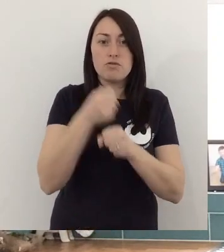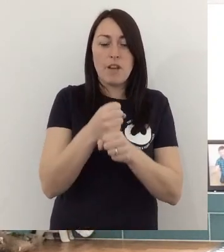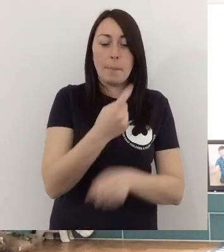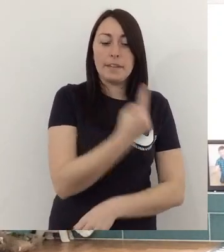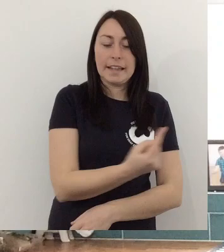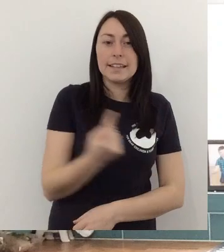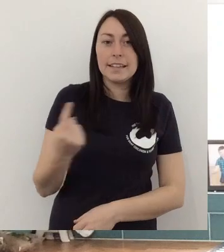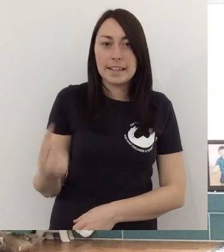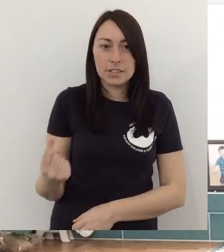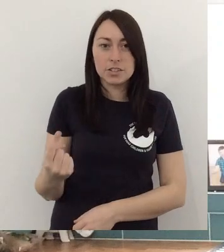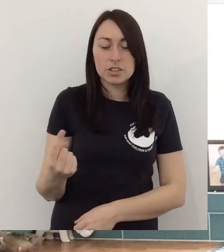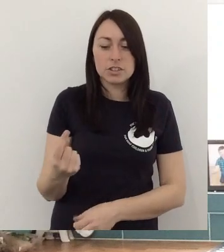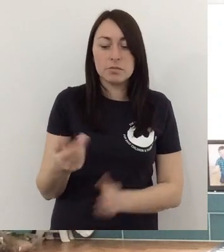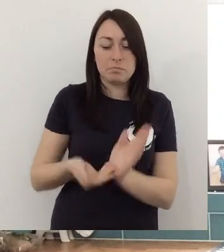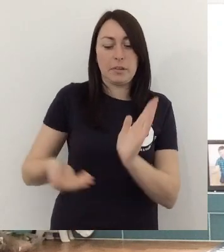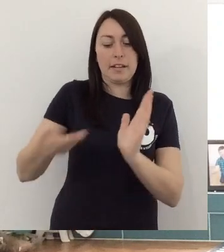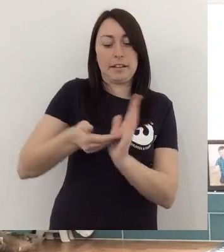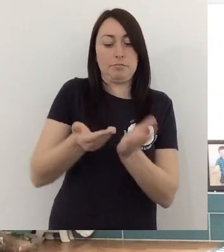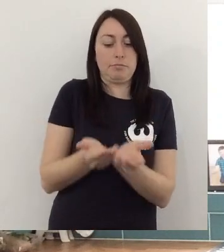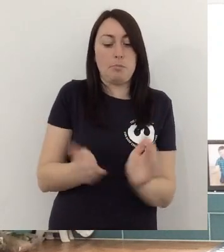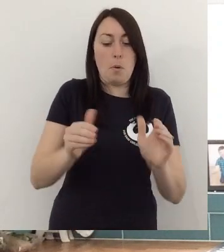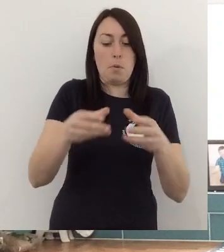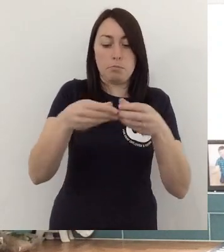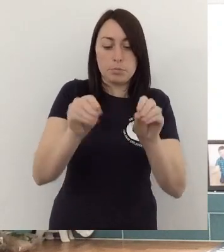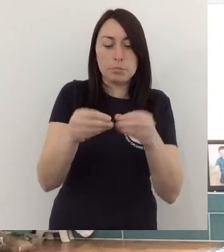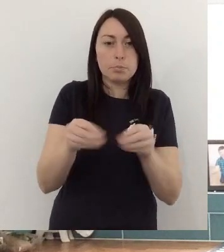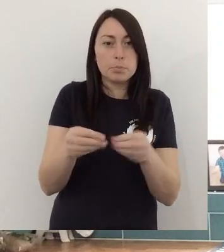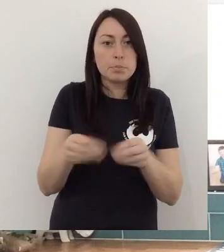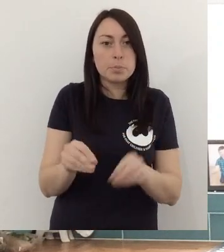up and pop that into a bowl.